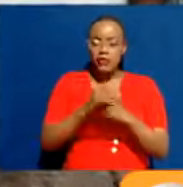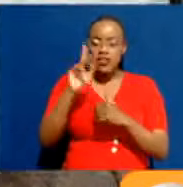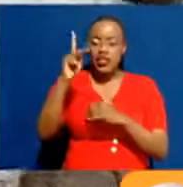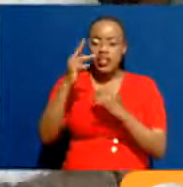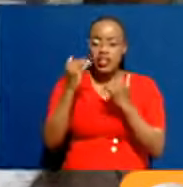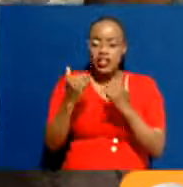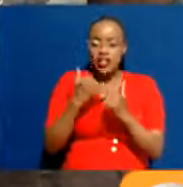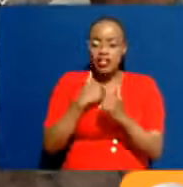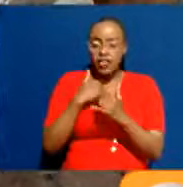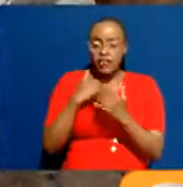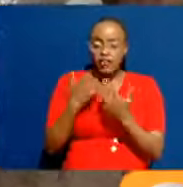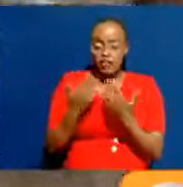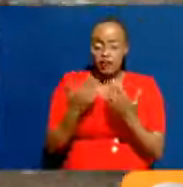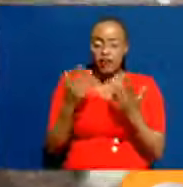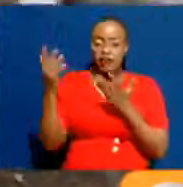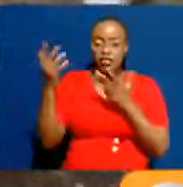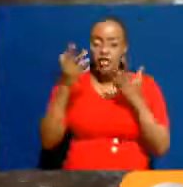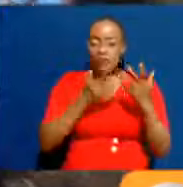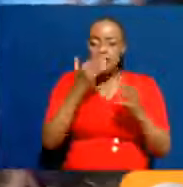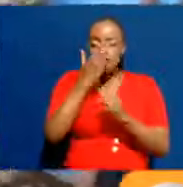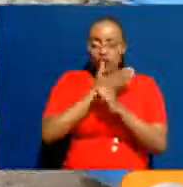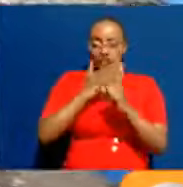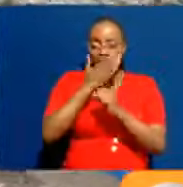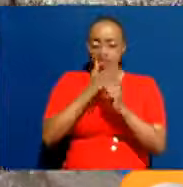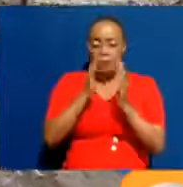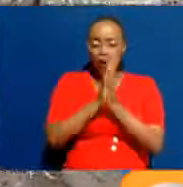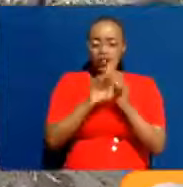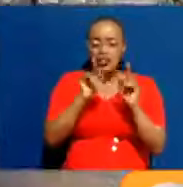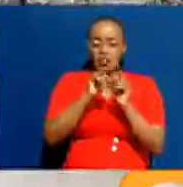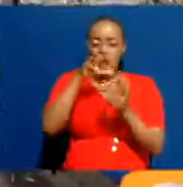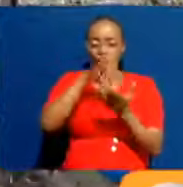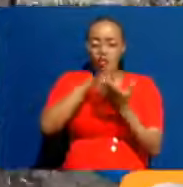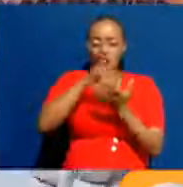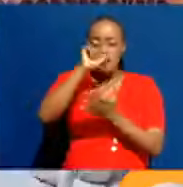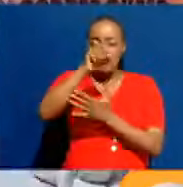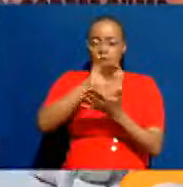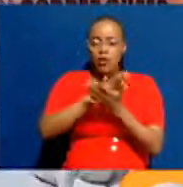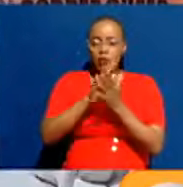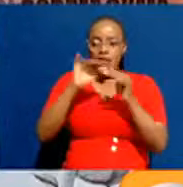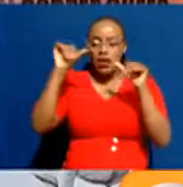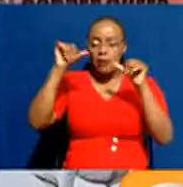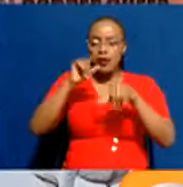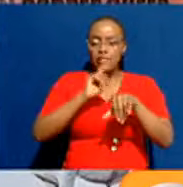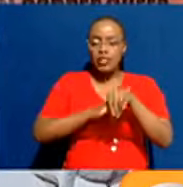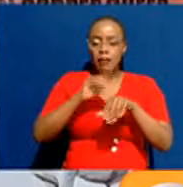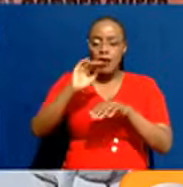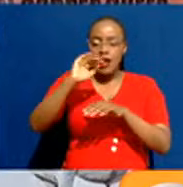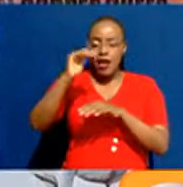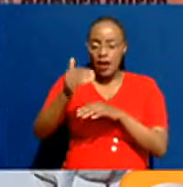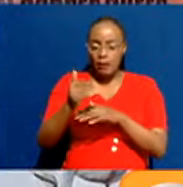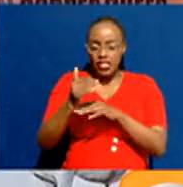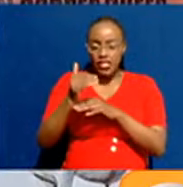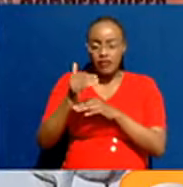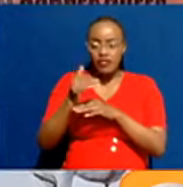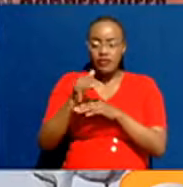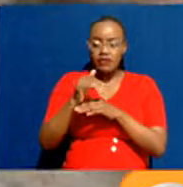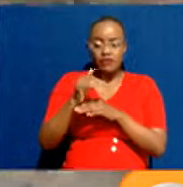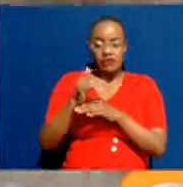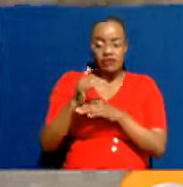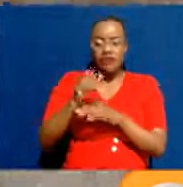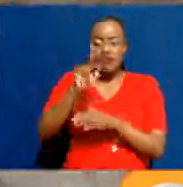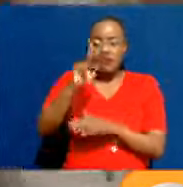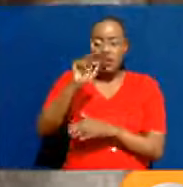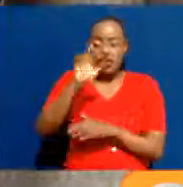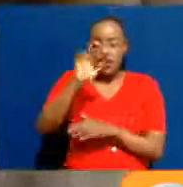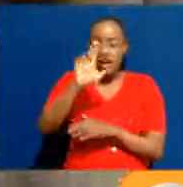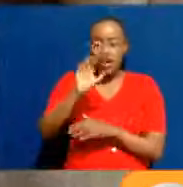a net importer of meat, and the situation is likely to worsen with rapid urbanization. Kalro is now